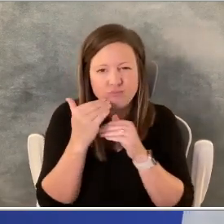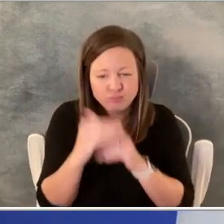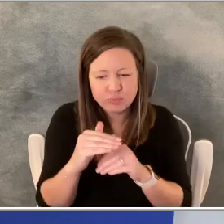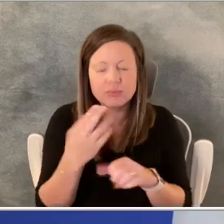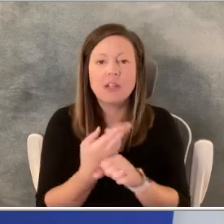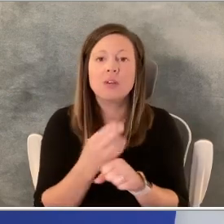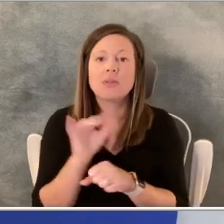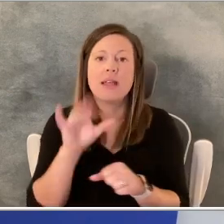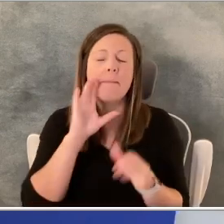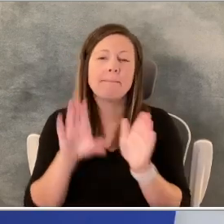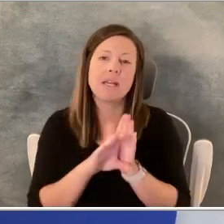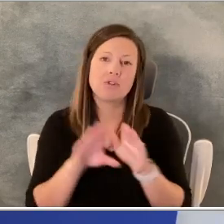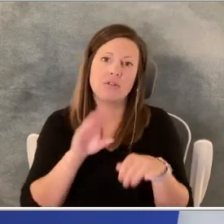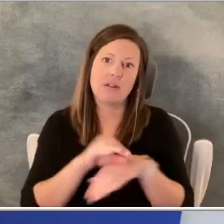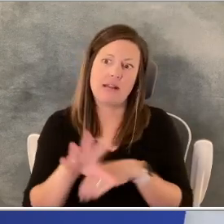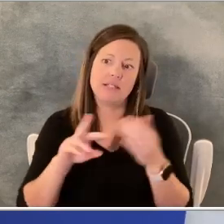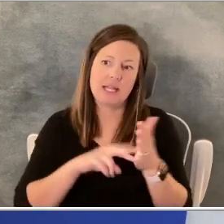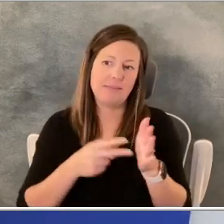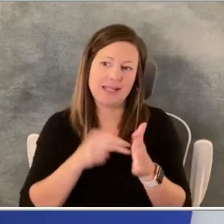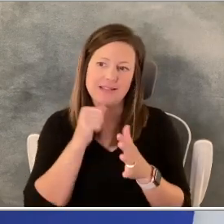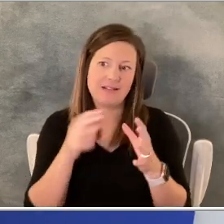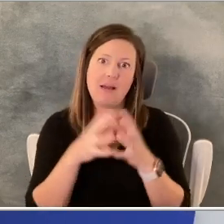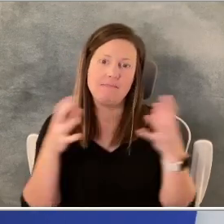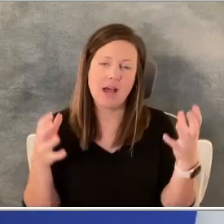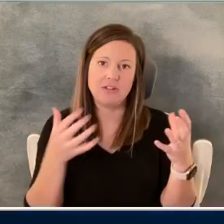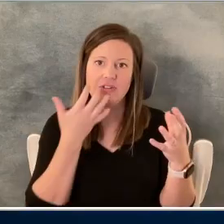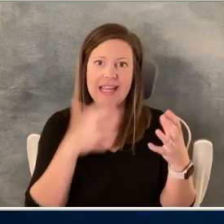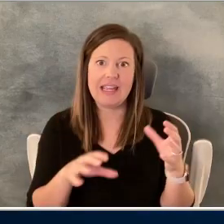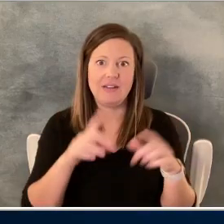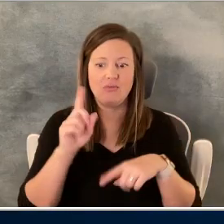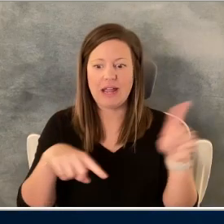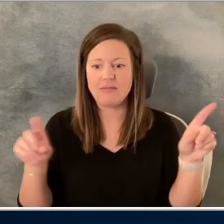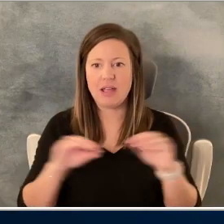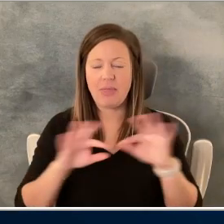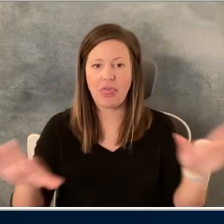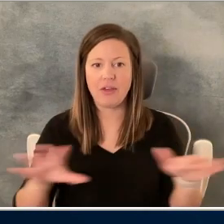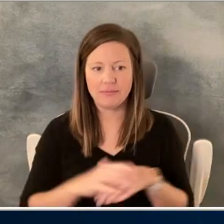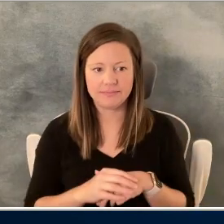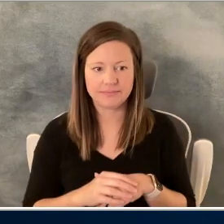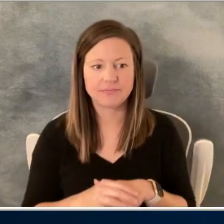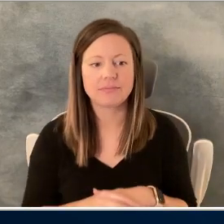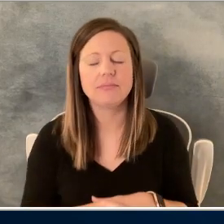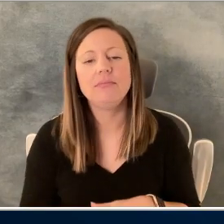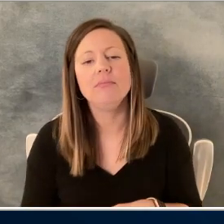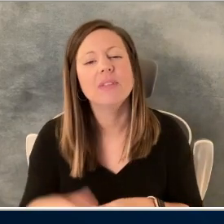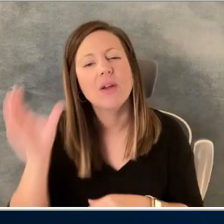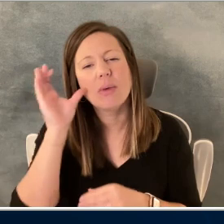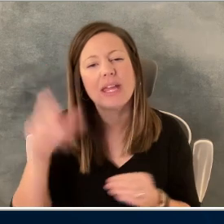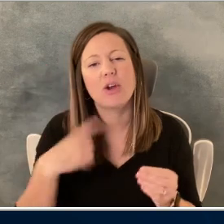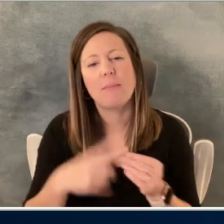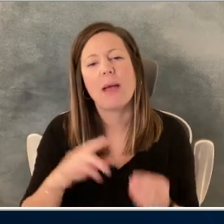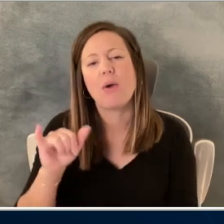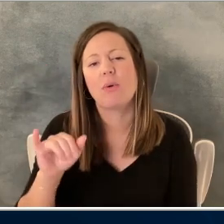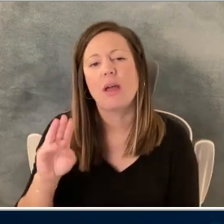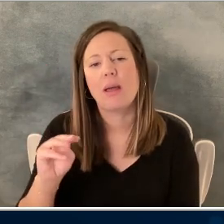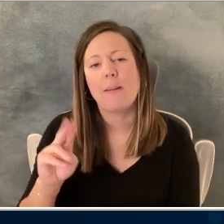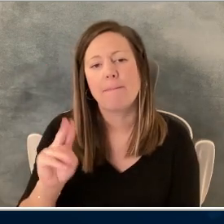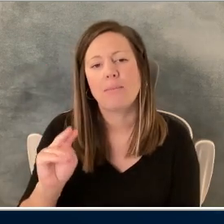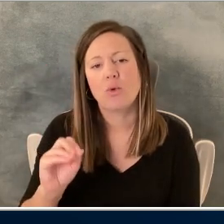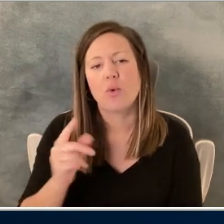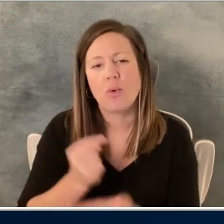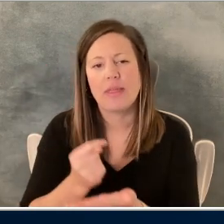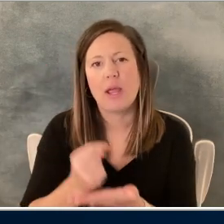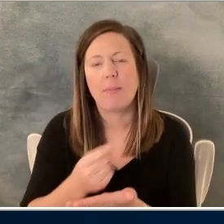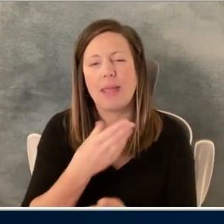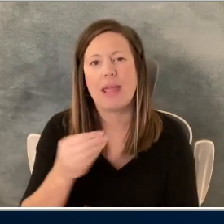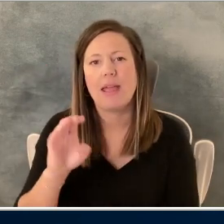we're not getting a lot of heat scatter into other areas. Stu says, we hear about immunotherapy and cellular therapies revolutionizing cancer